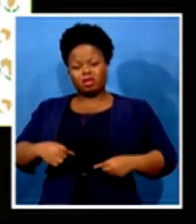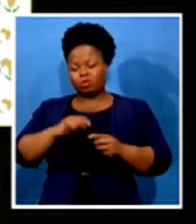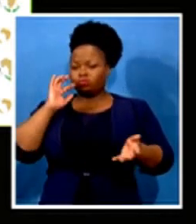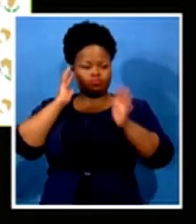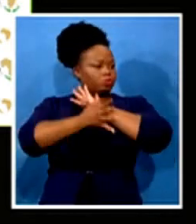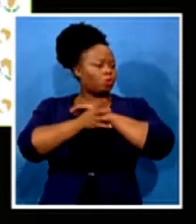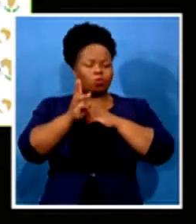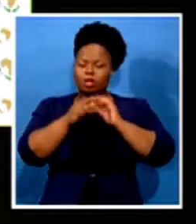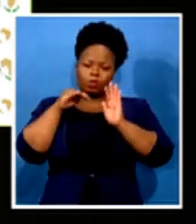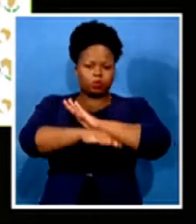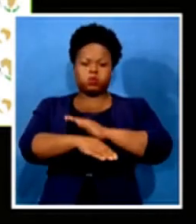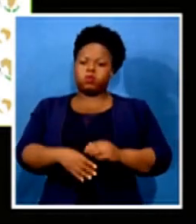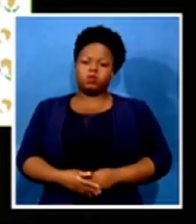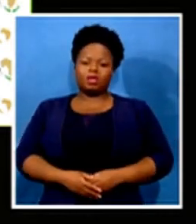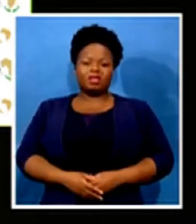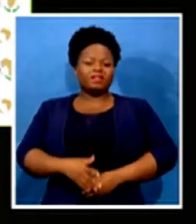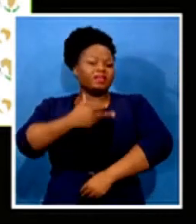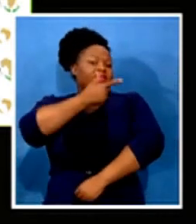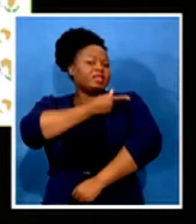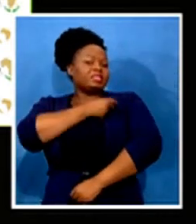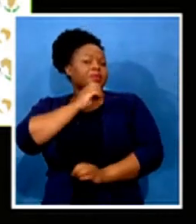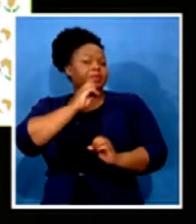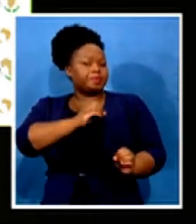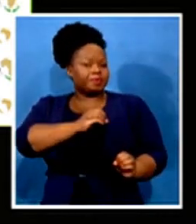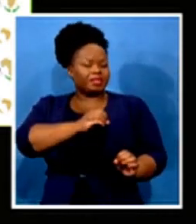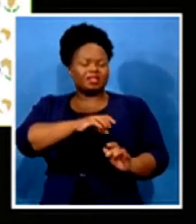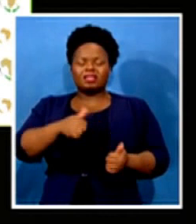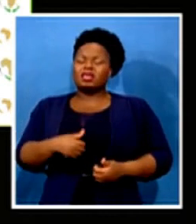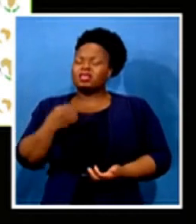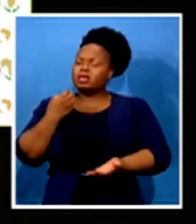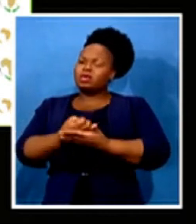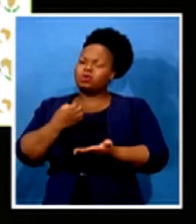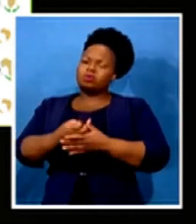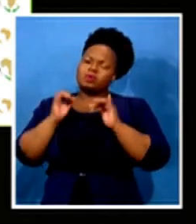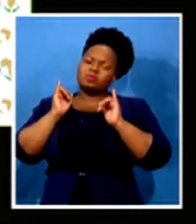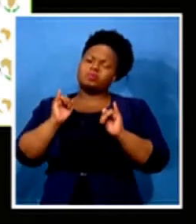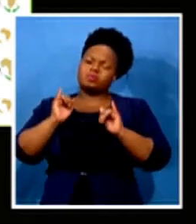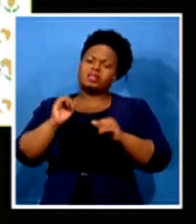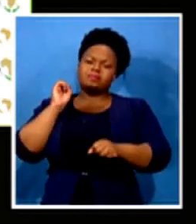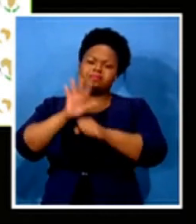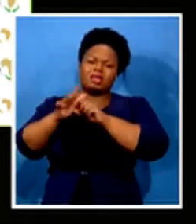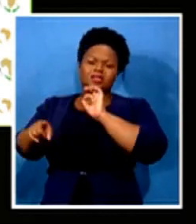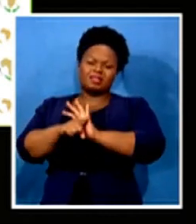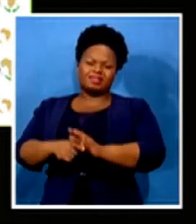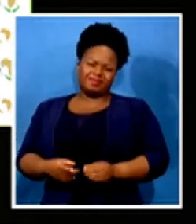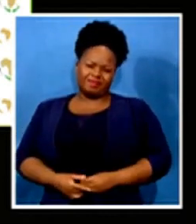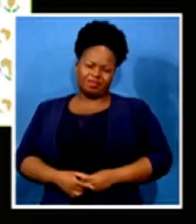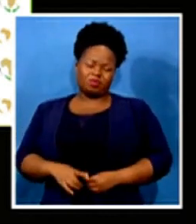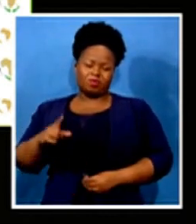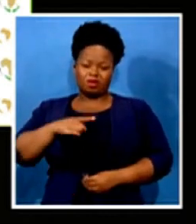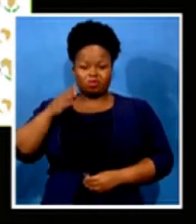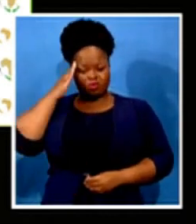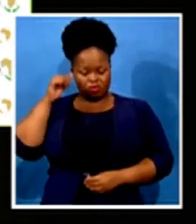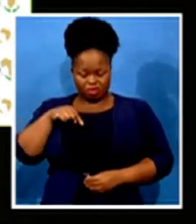tremendous economic security issue for the continent. As you all know, come this month, next